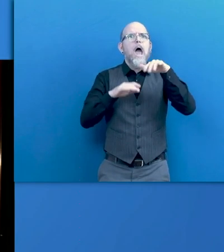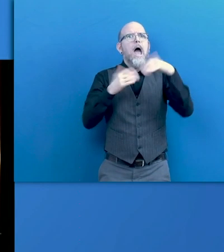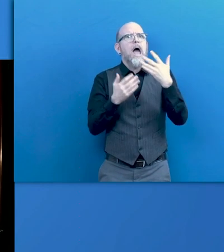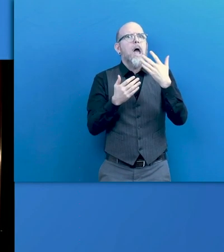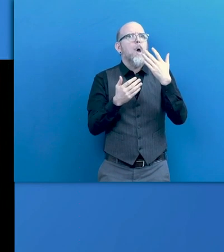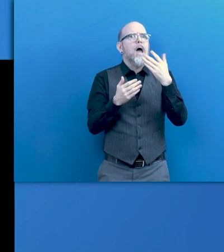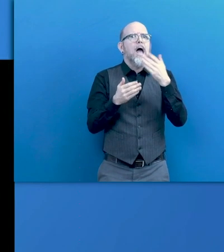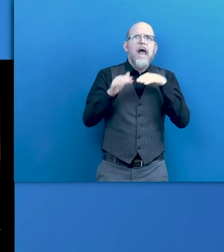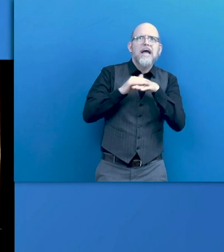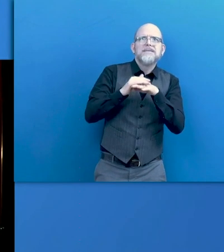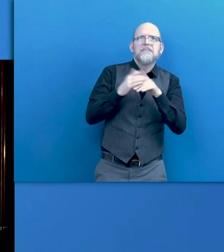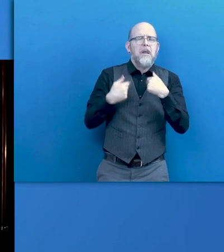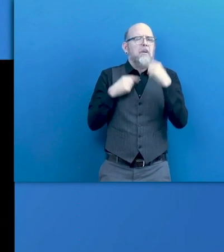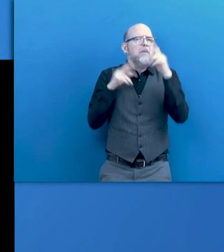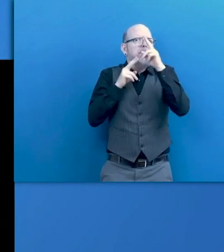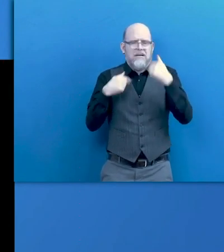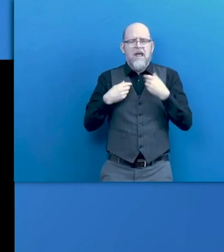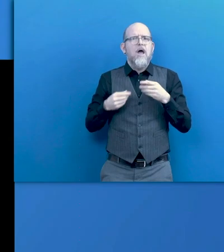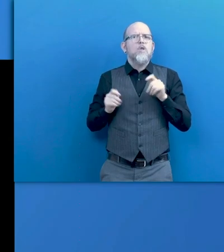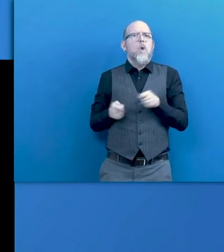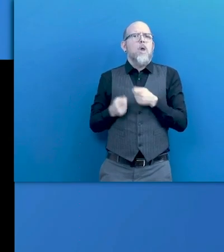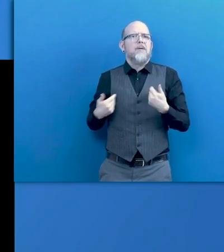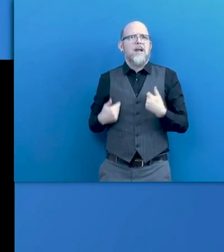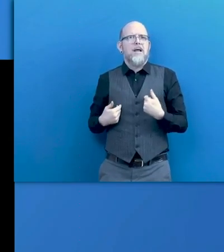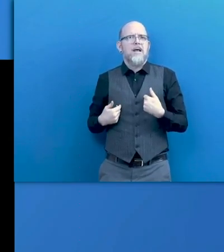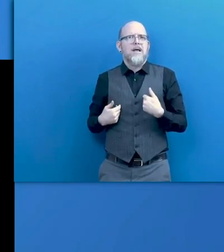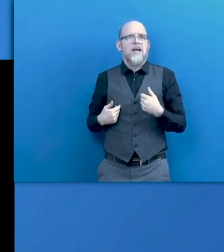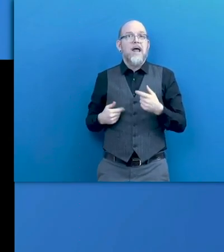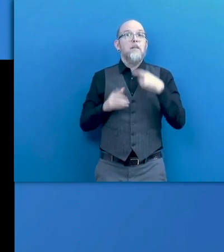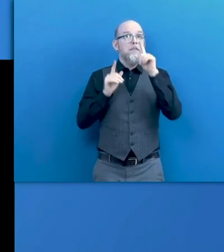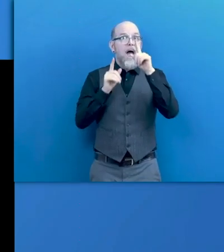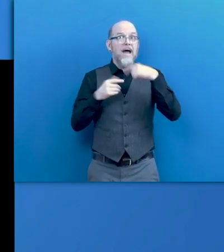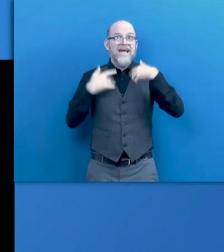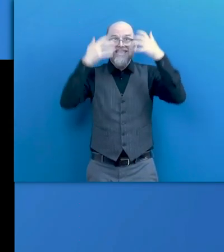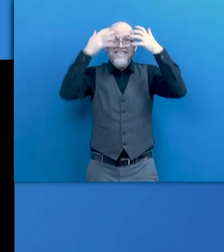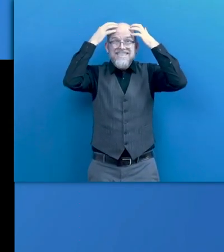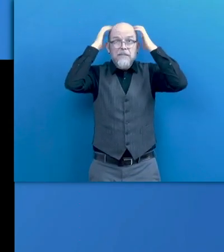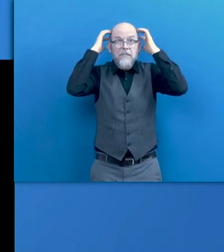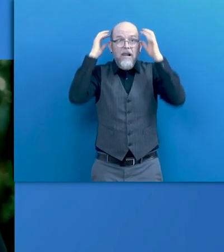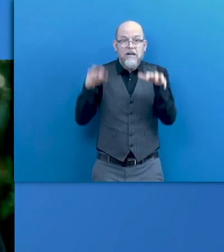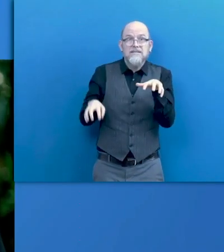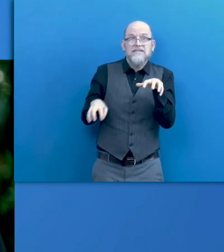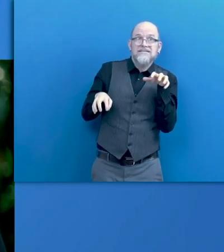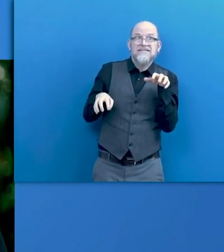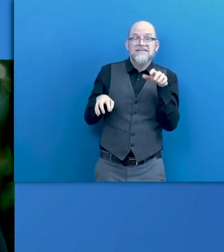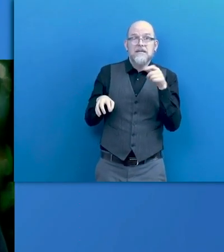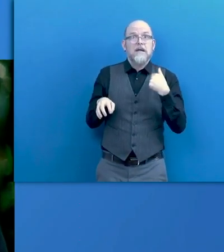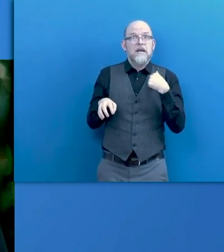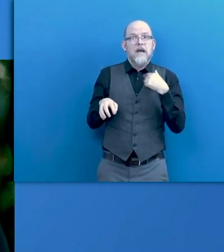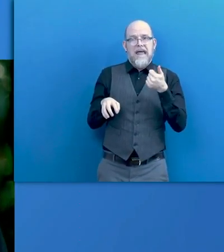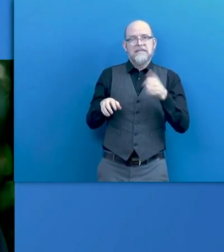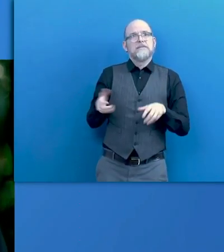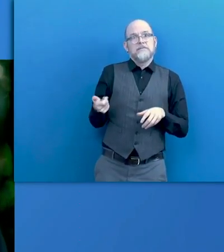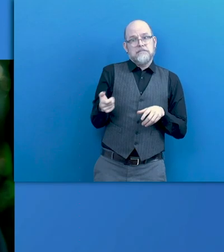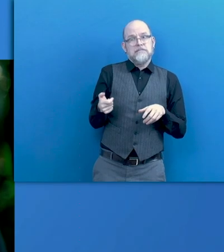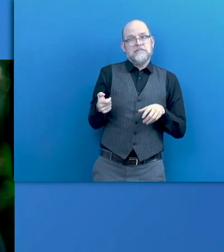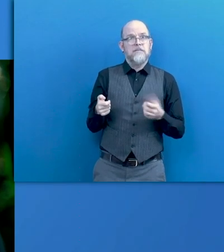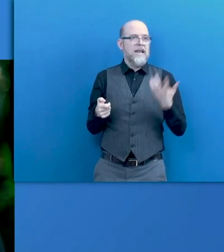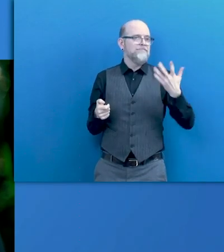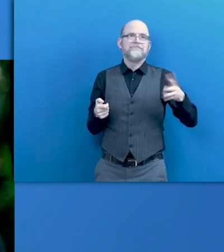day. Yeah! I have cerebral palsy on my entire right side. This side of the controller is